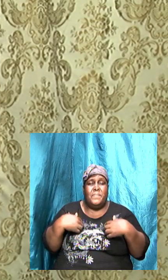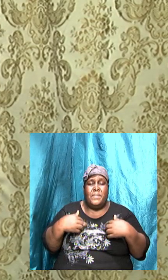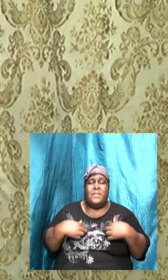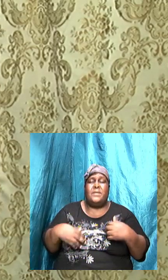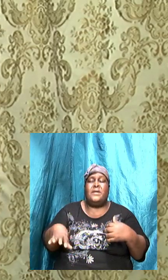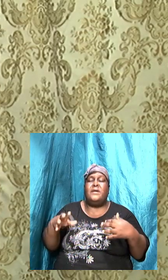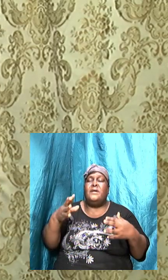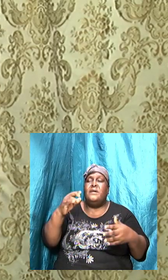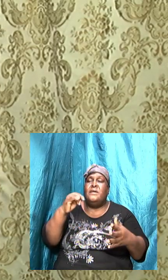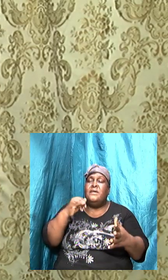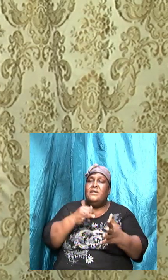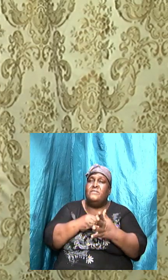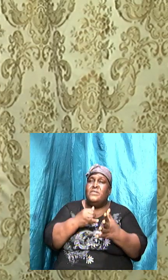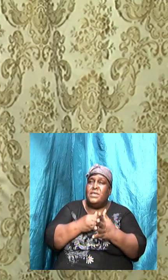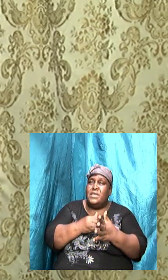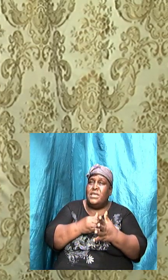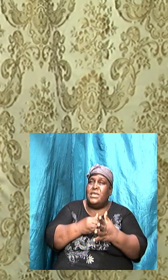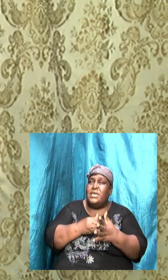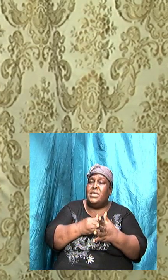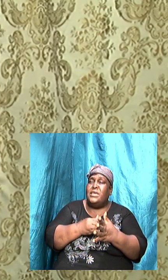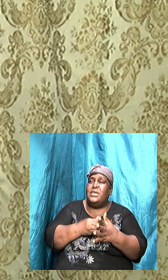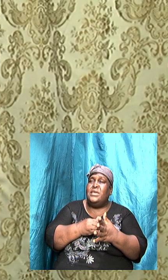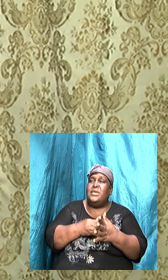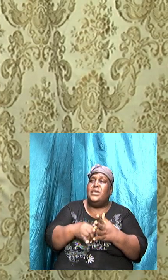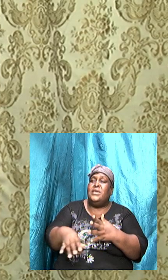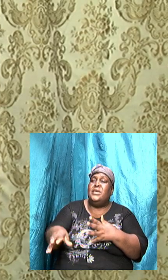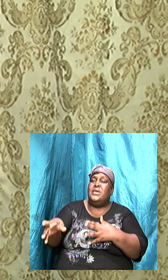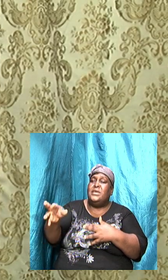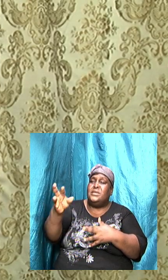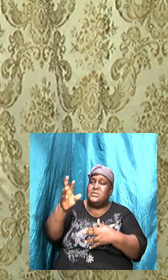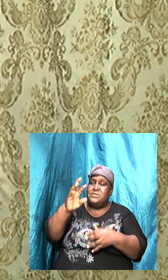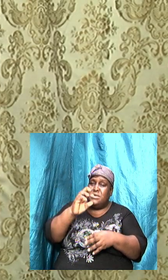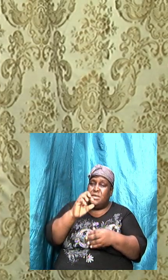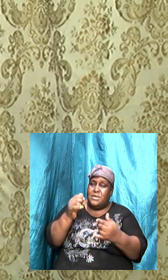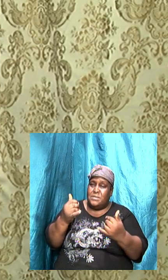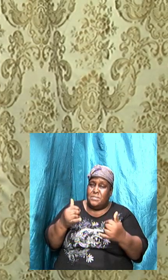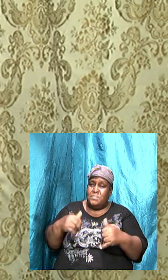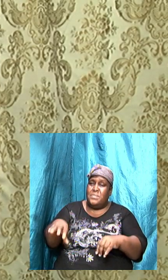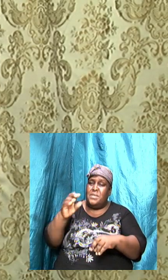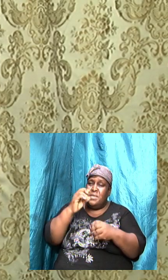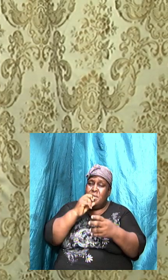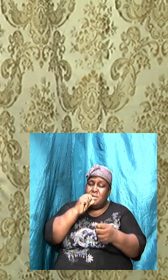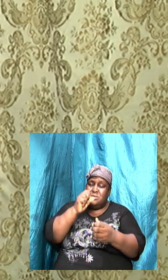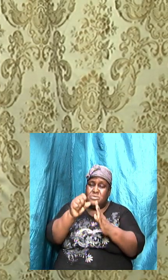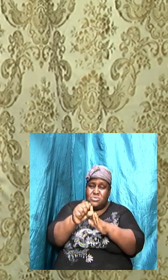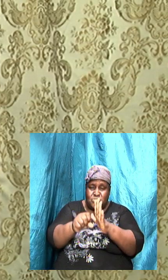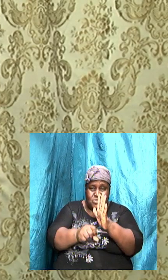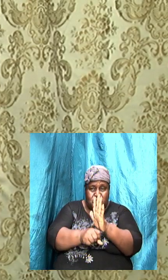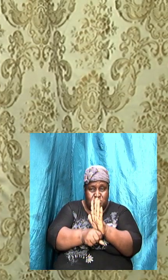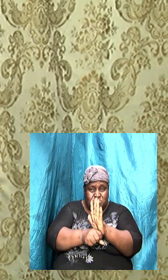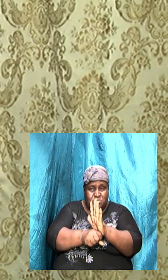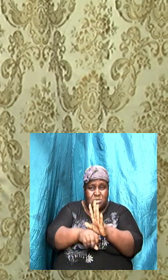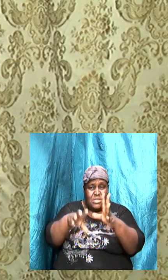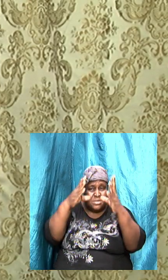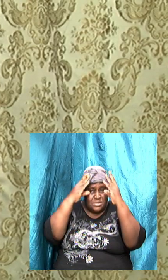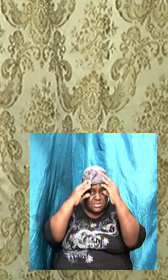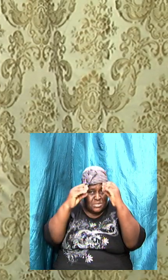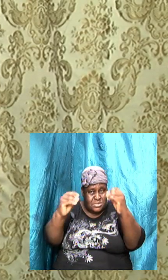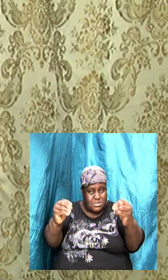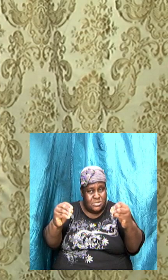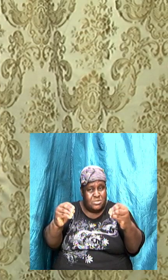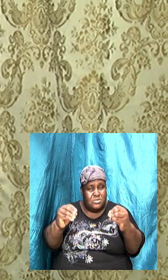to play in allowing Christians to have a glimpse of the things that are to come, to